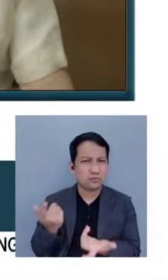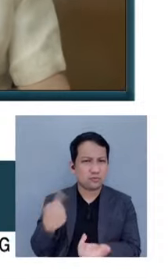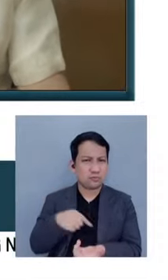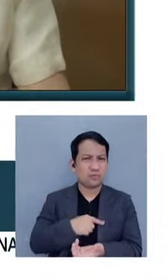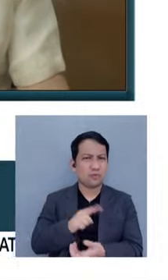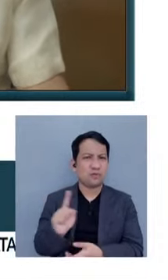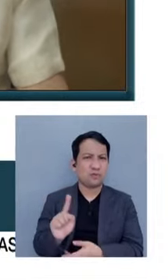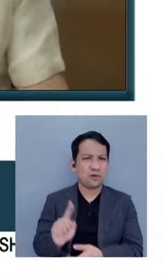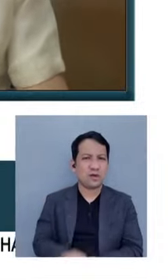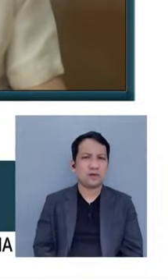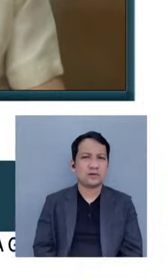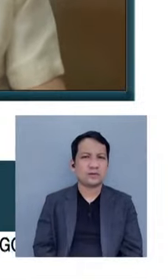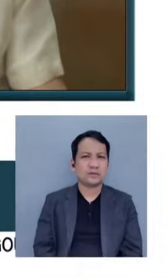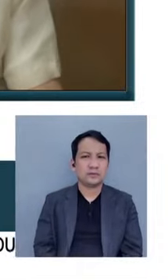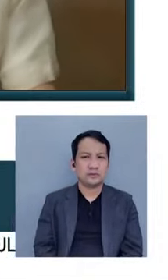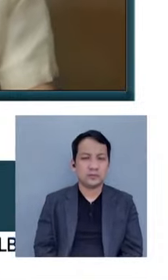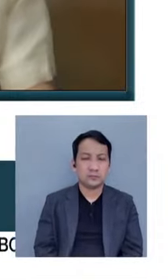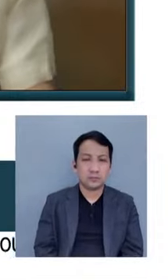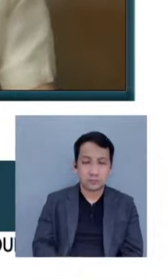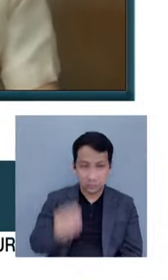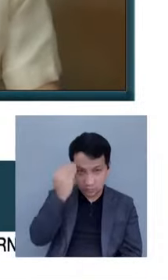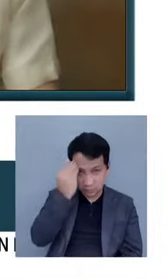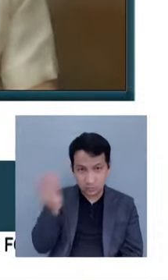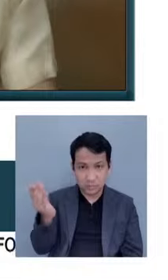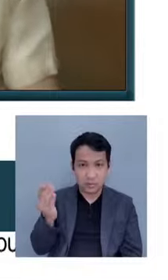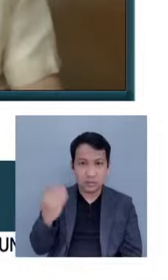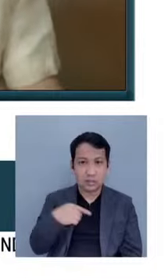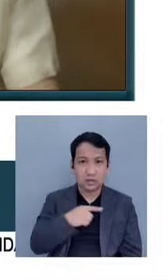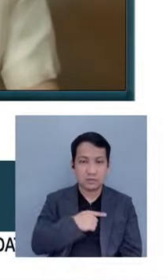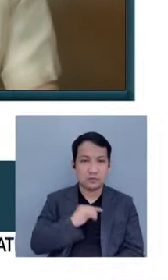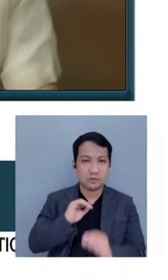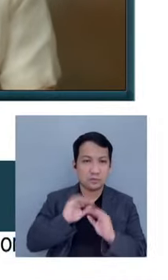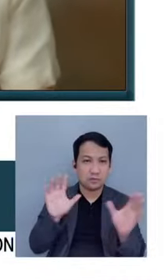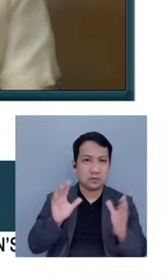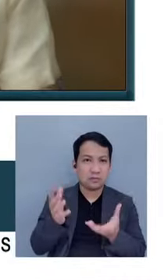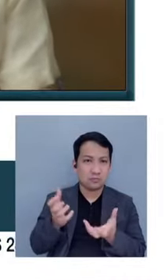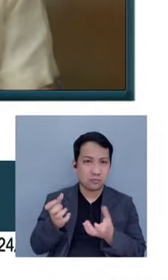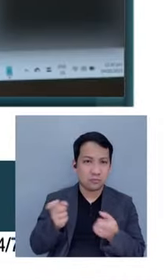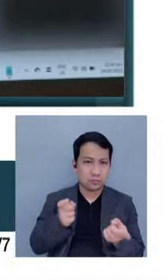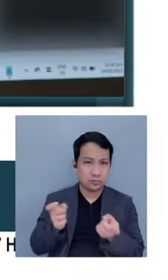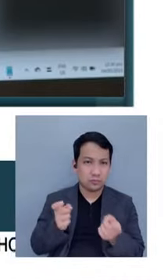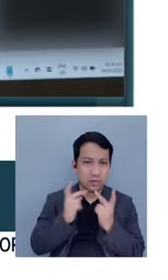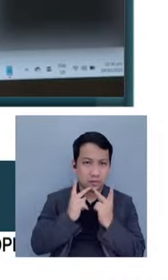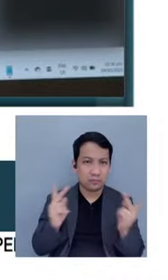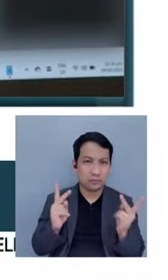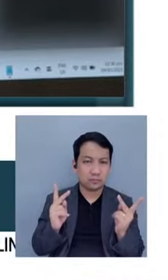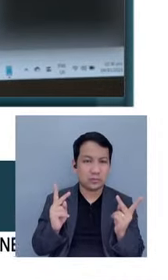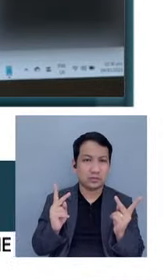So when it comes to disinformation and misinformation, it's very clear they wanted to control public sentiment